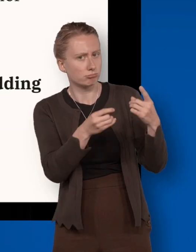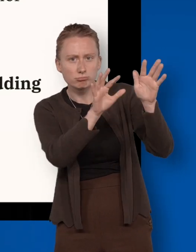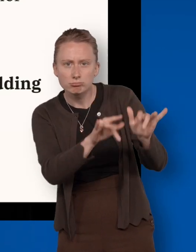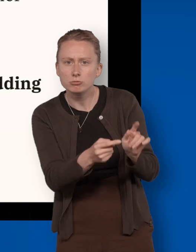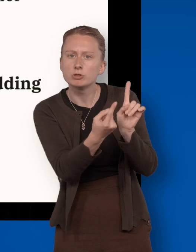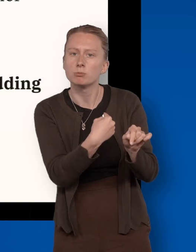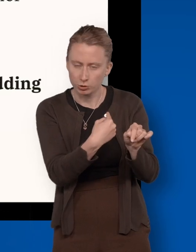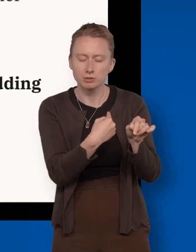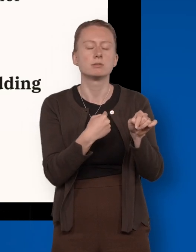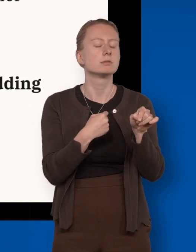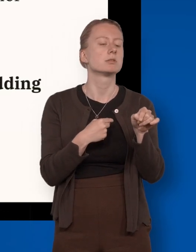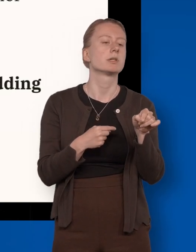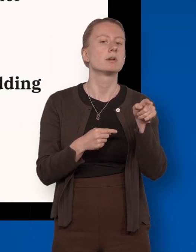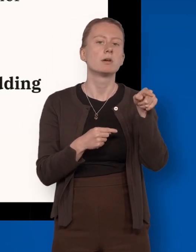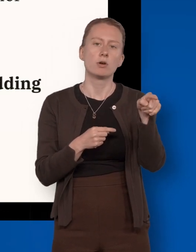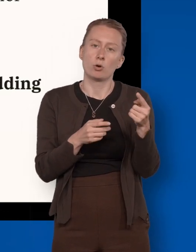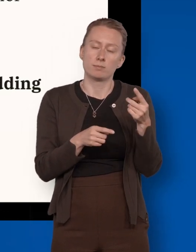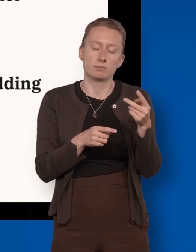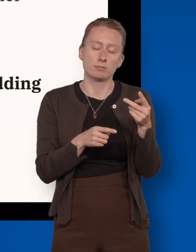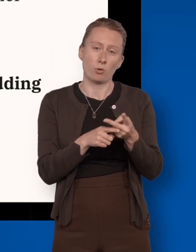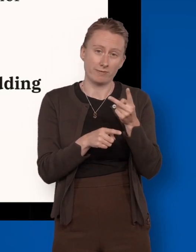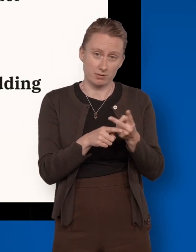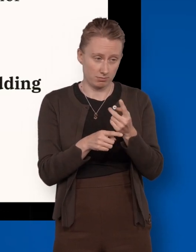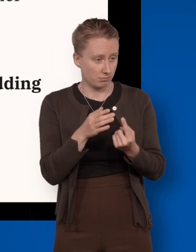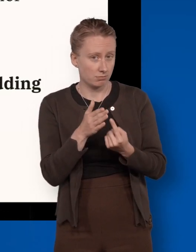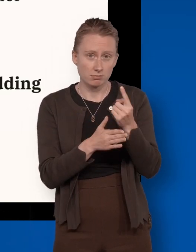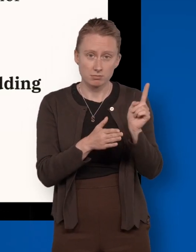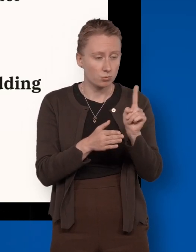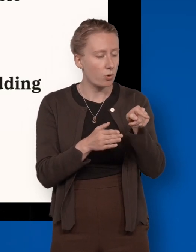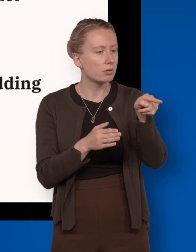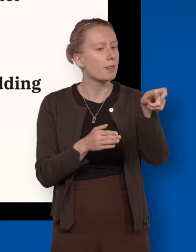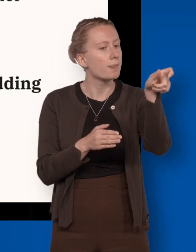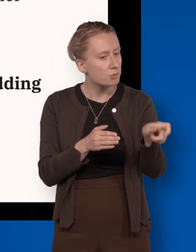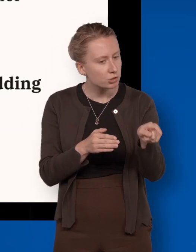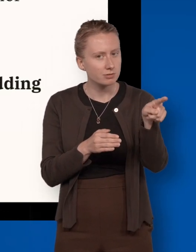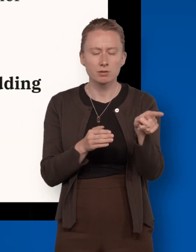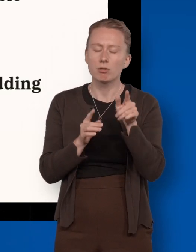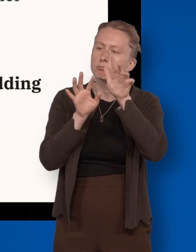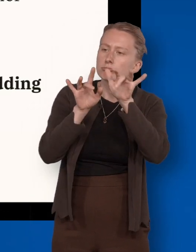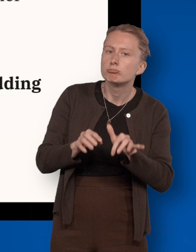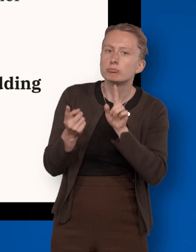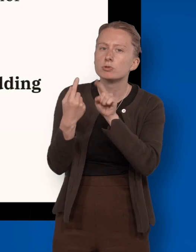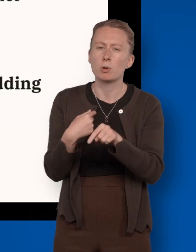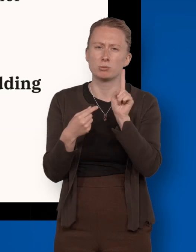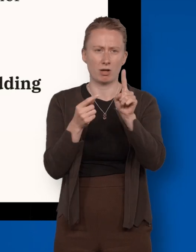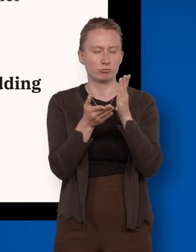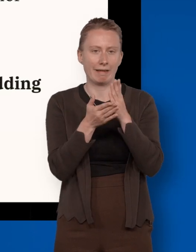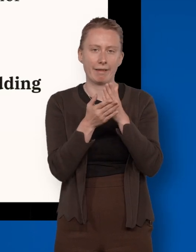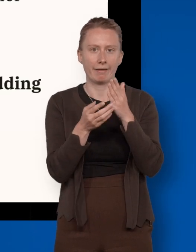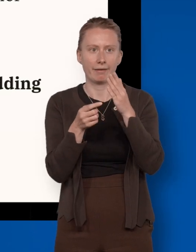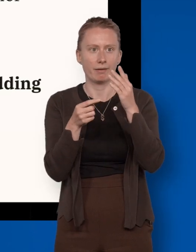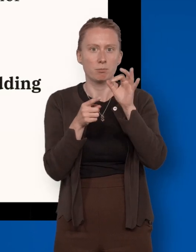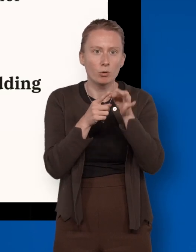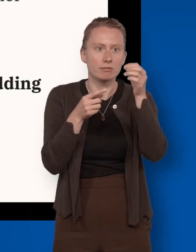to a question, you might get sort of, in effect, several responses. So you might want to sort of split these